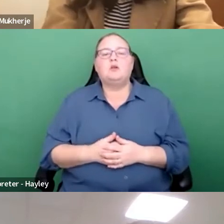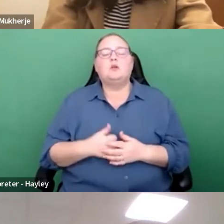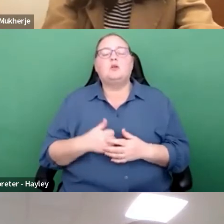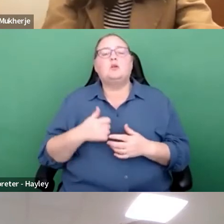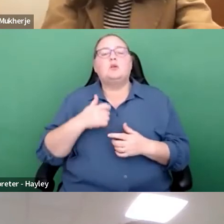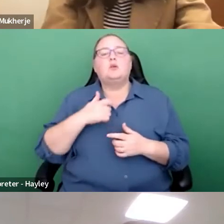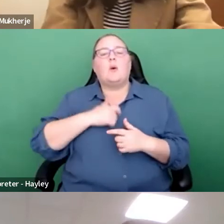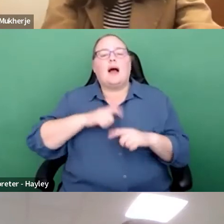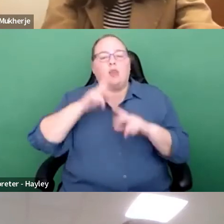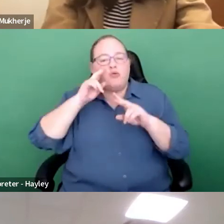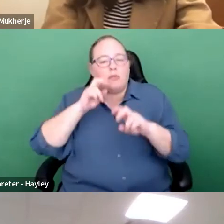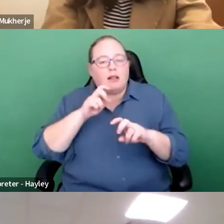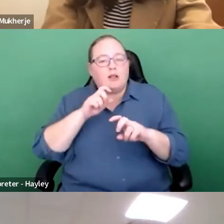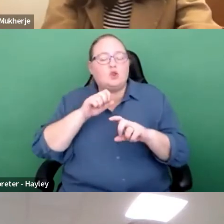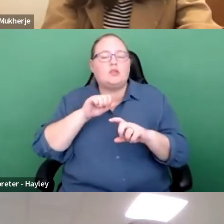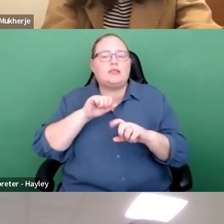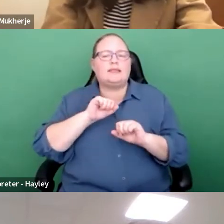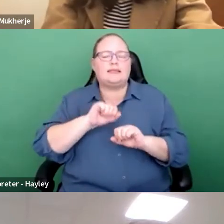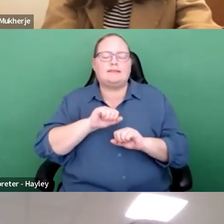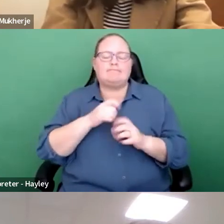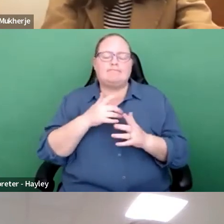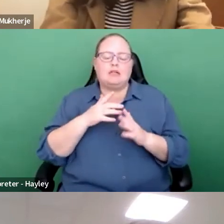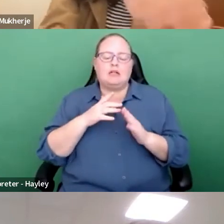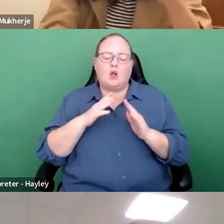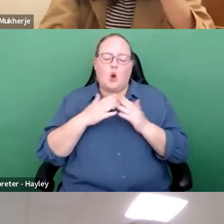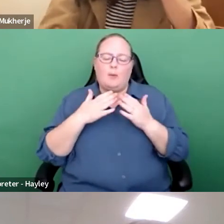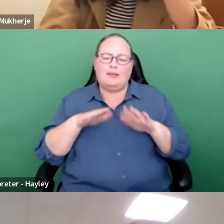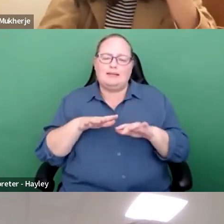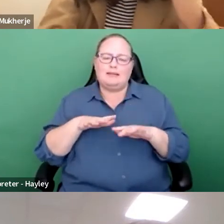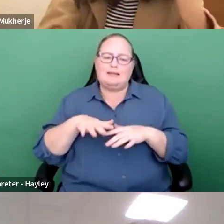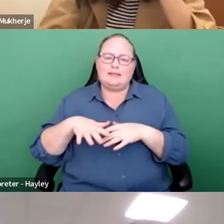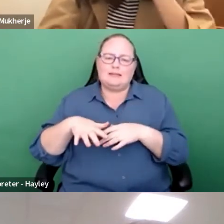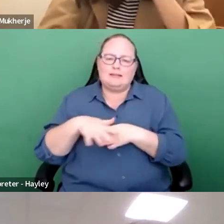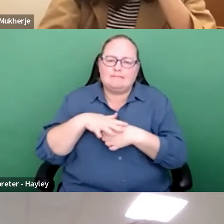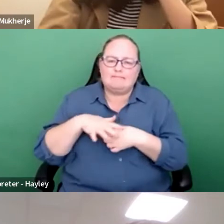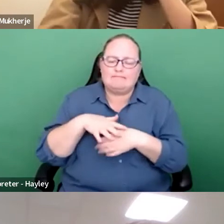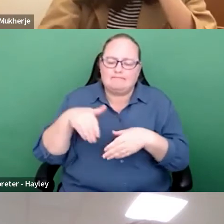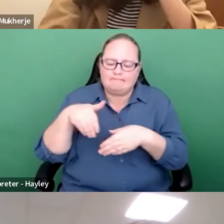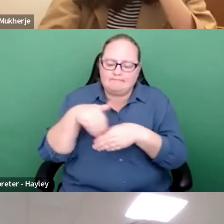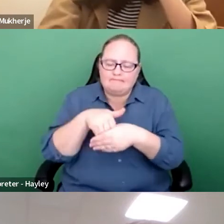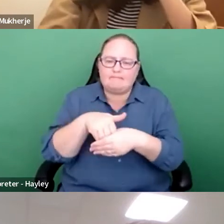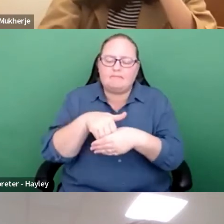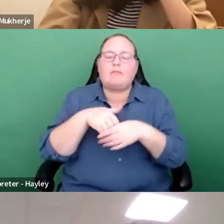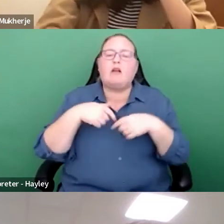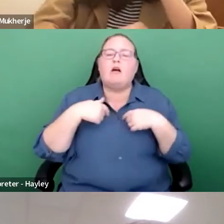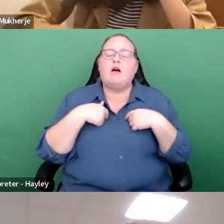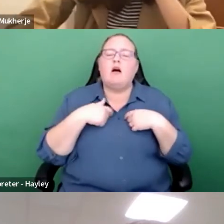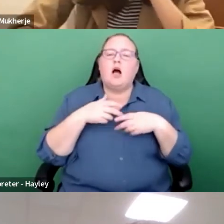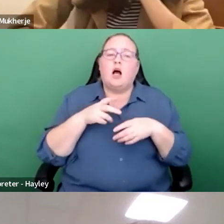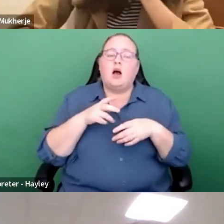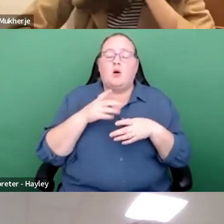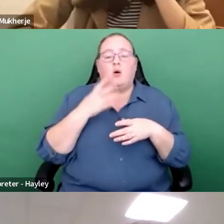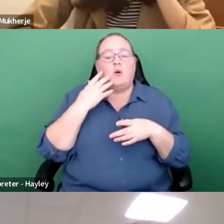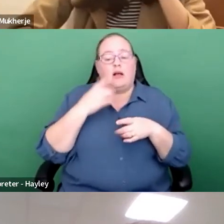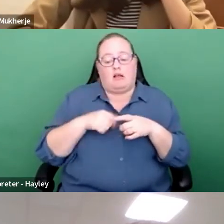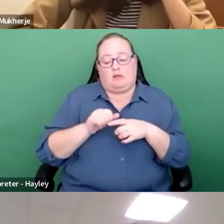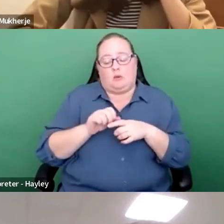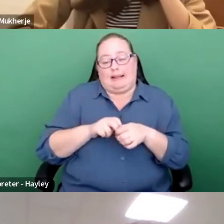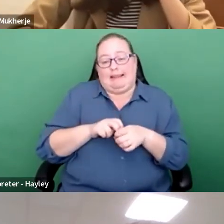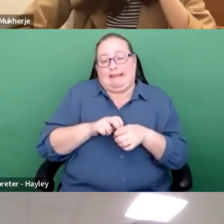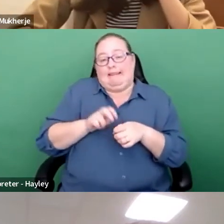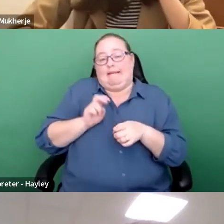just as I was leaving the sector, there was sort of a new enthusiasm for capturing the lived experiences of service unit